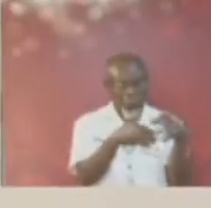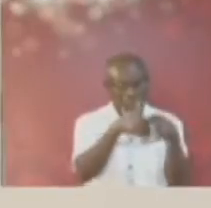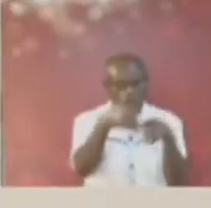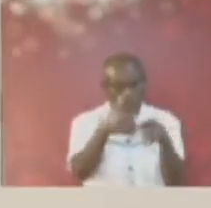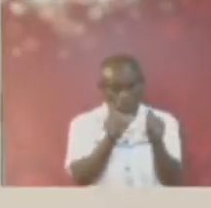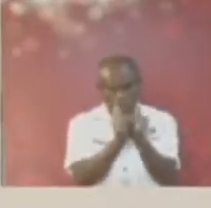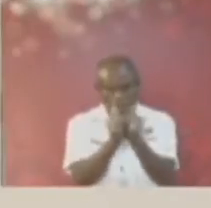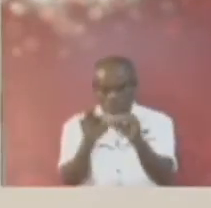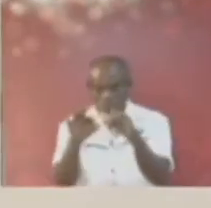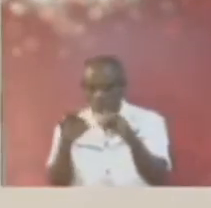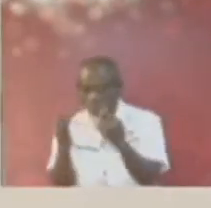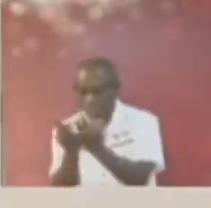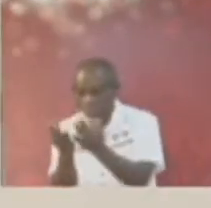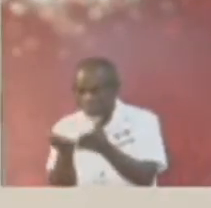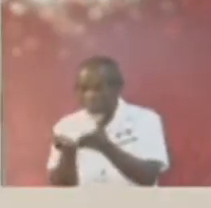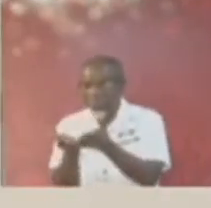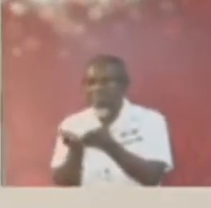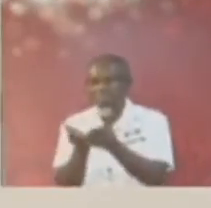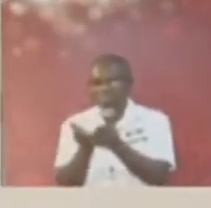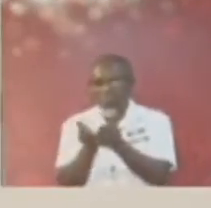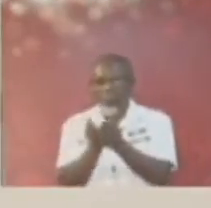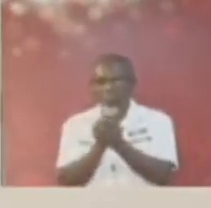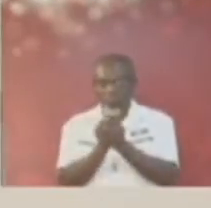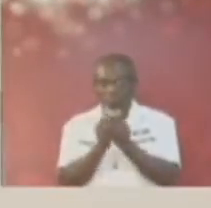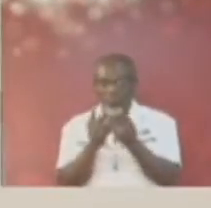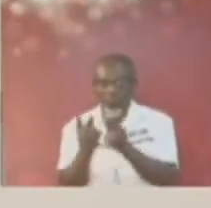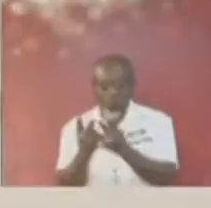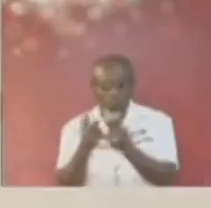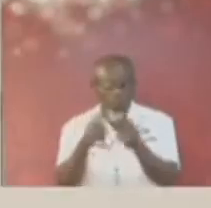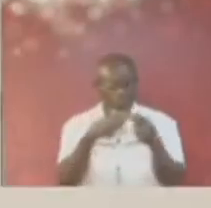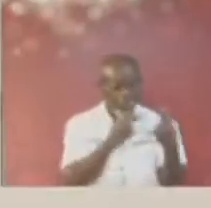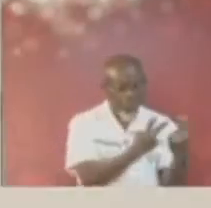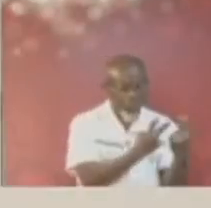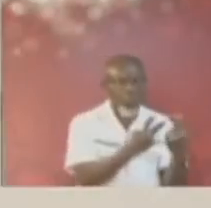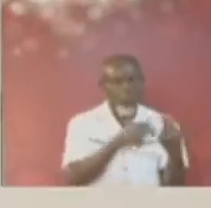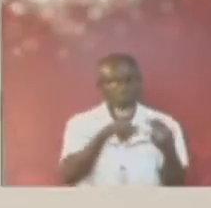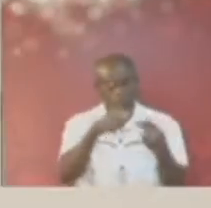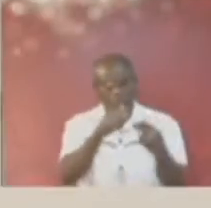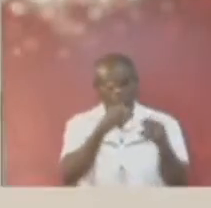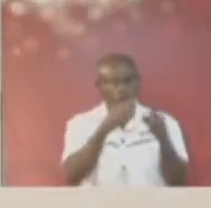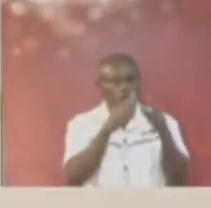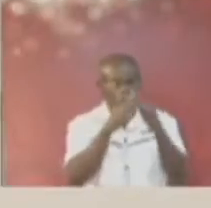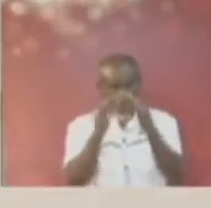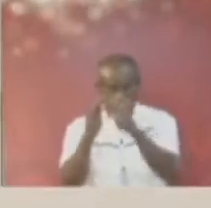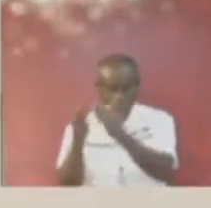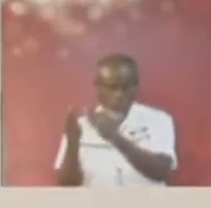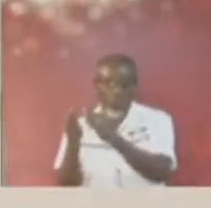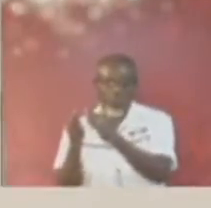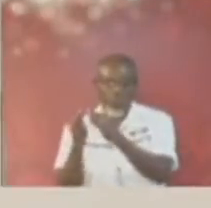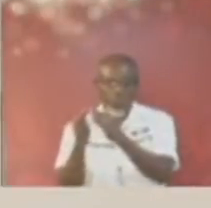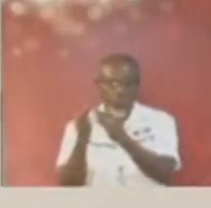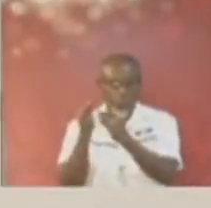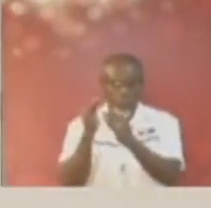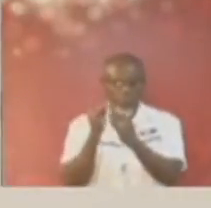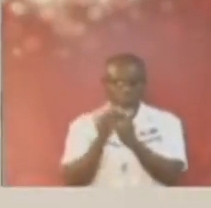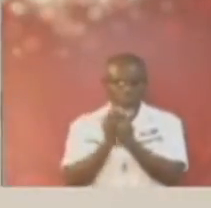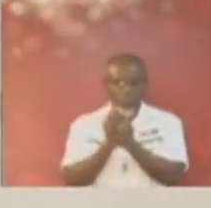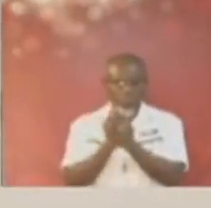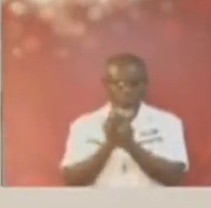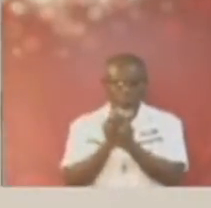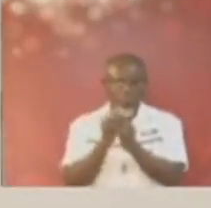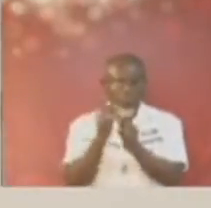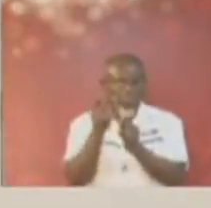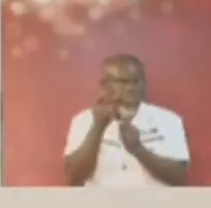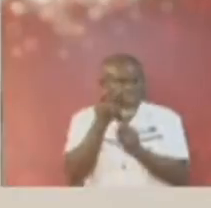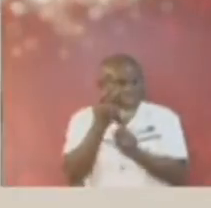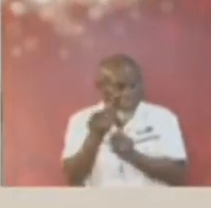encourage extreme caution and, in fact, to discourage unnecessary moving and mixing between households, as that is one of the things